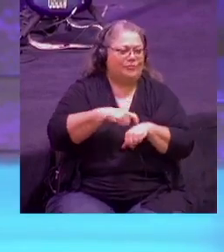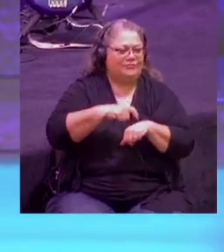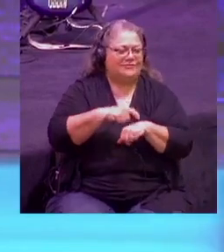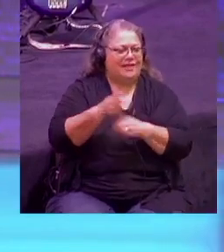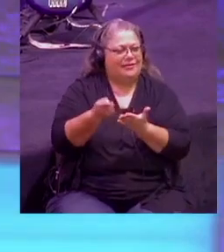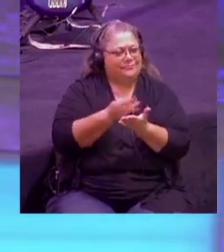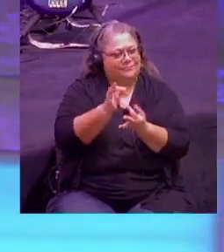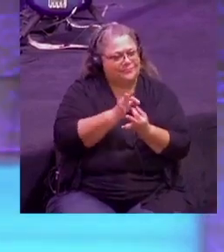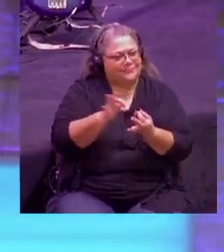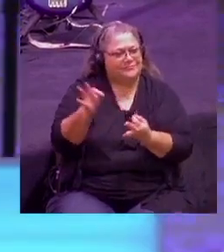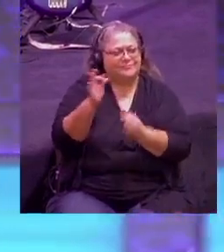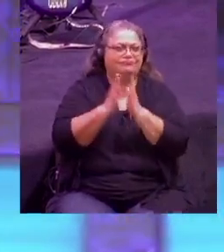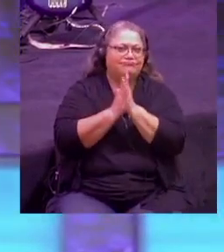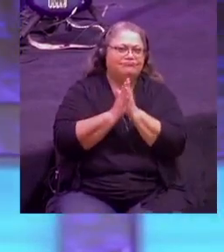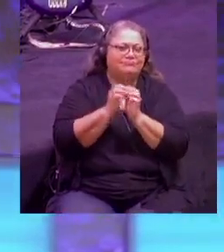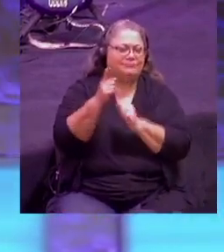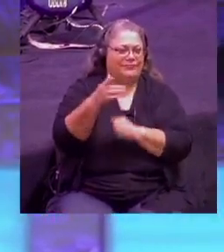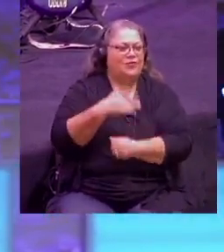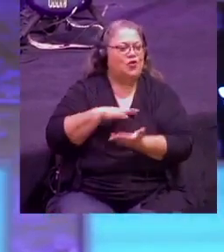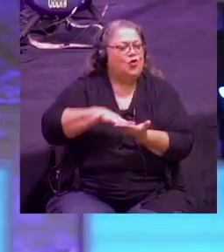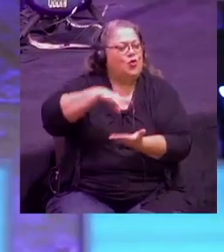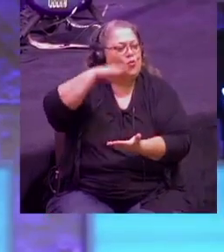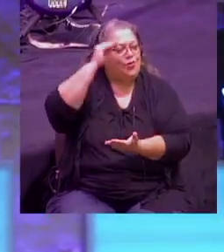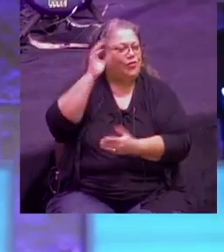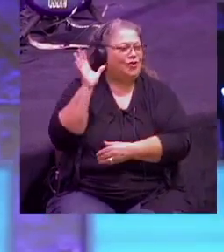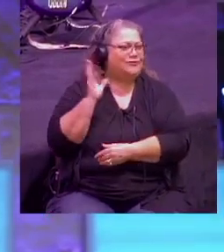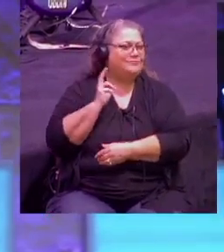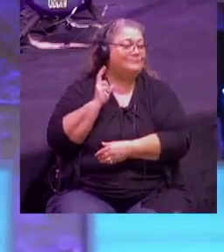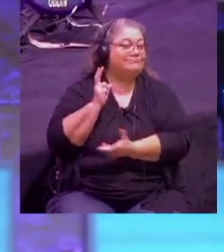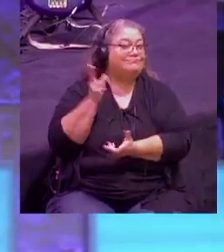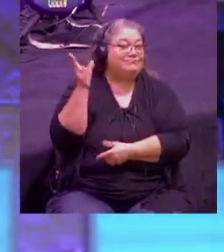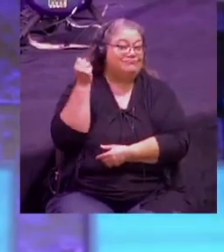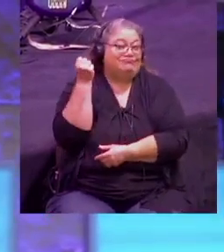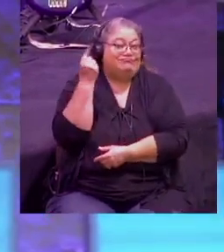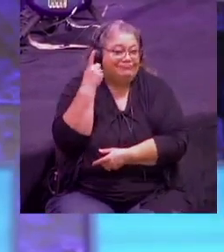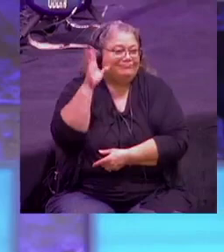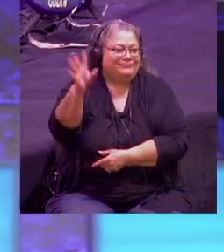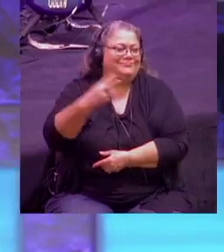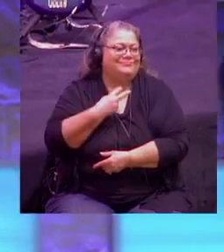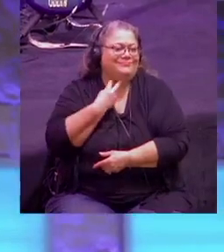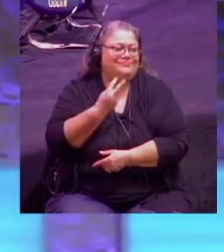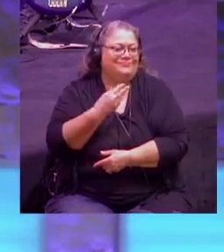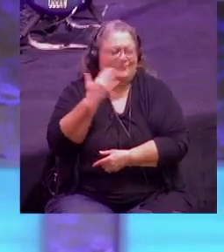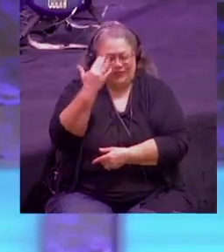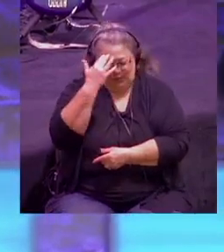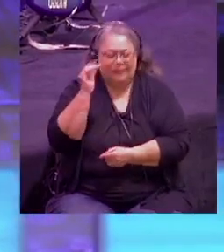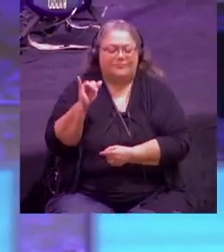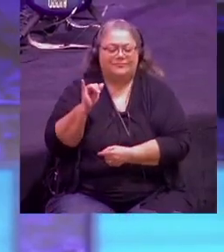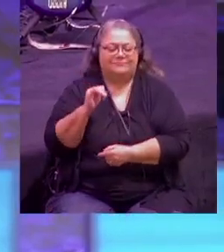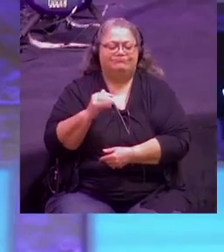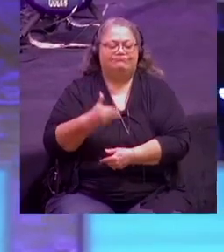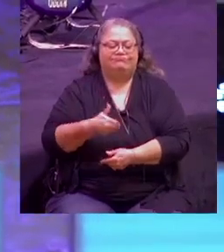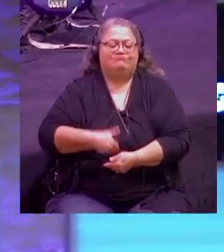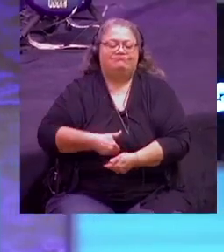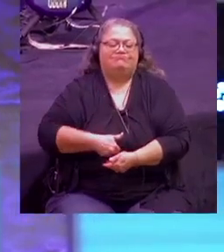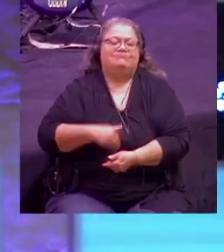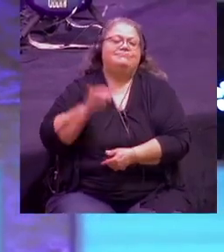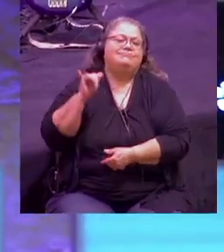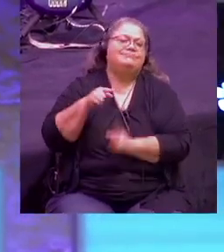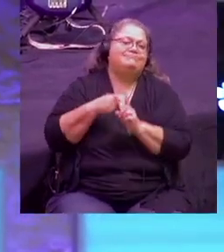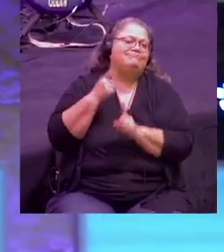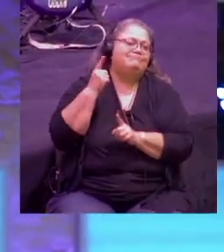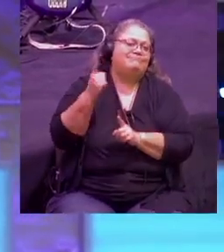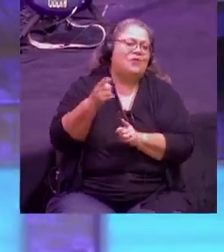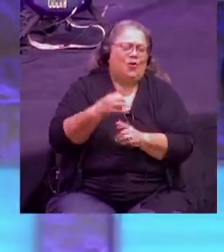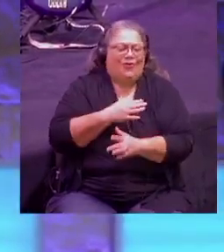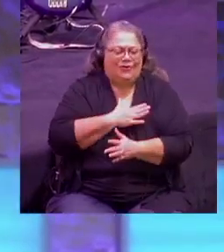the Holy Spirit, you will learn to hear his voice. You will know immediately, that hurts me.